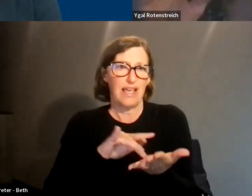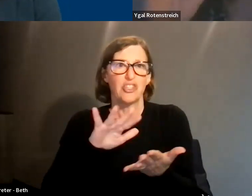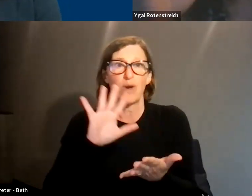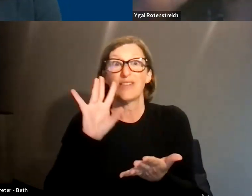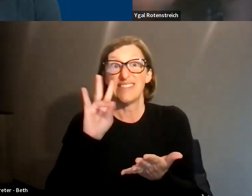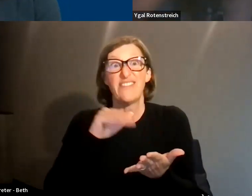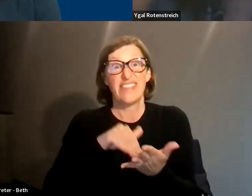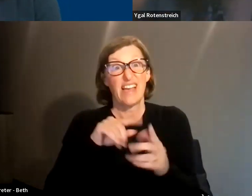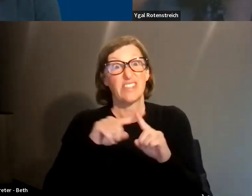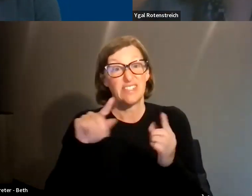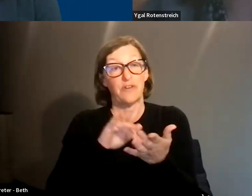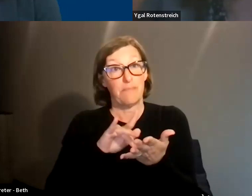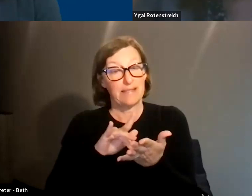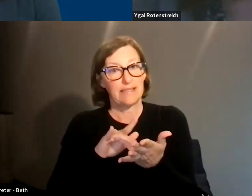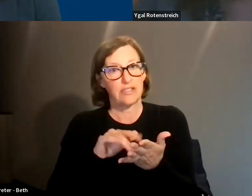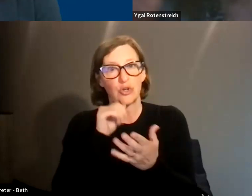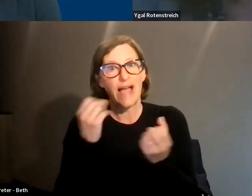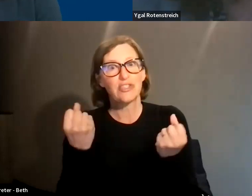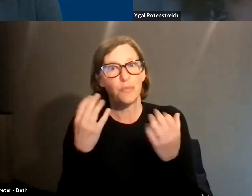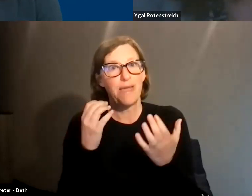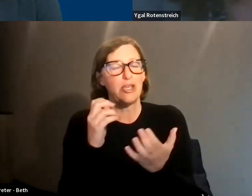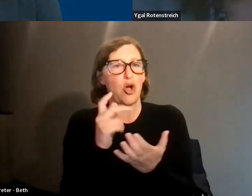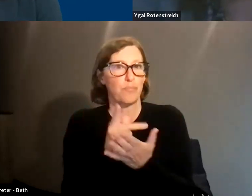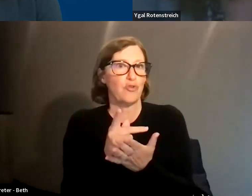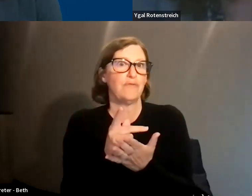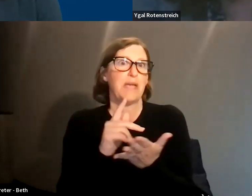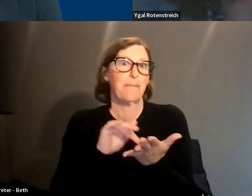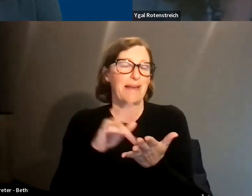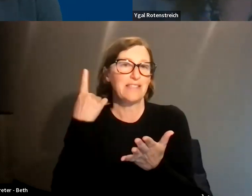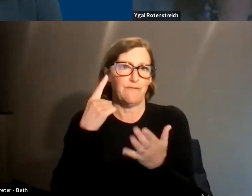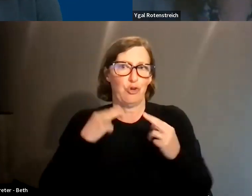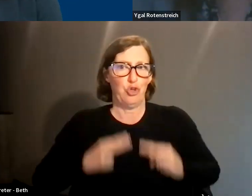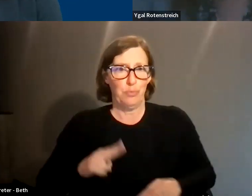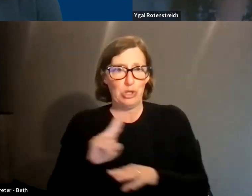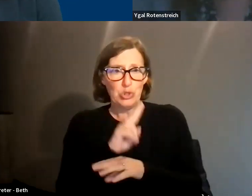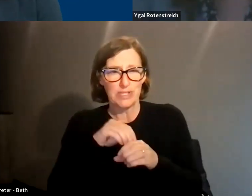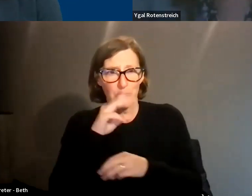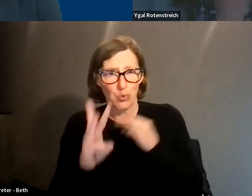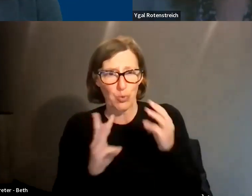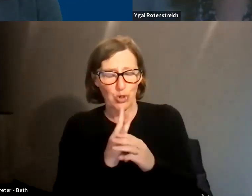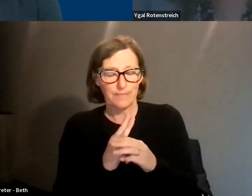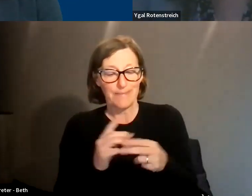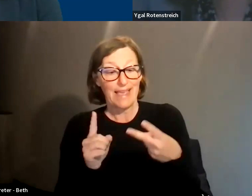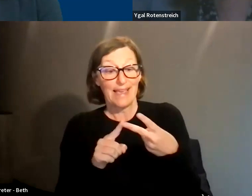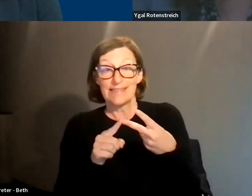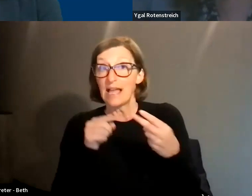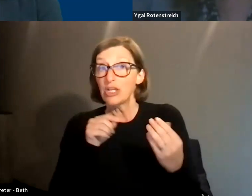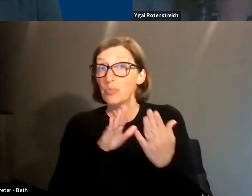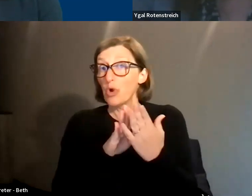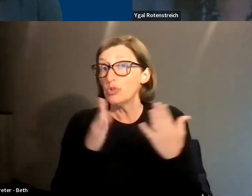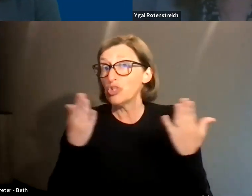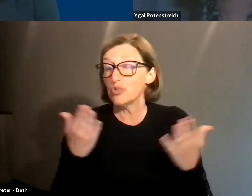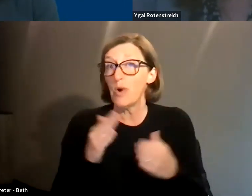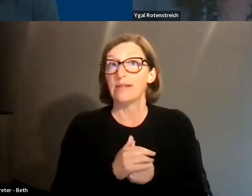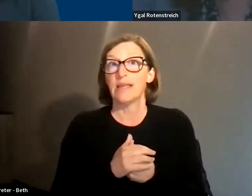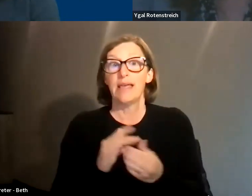drugs. Apparently, there aren't so many drugs approved for human use in the world. And the second approach is really to what we call